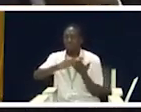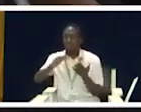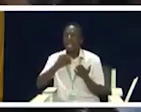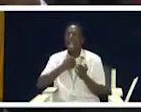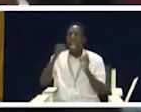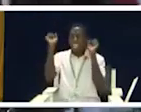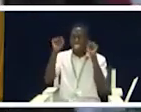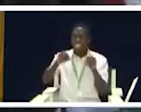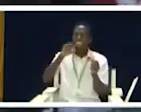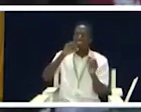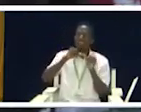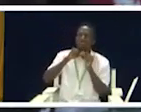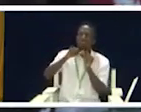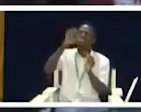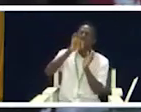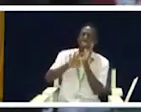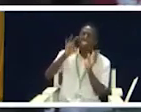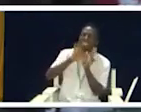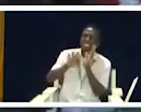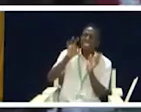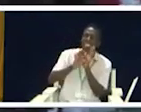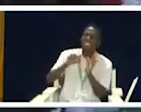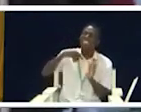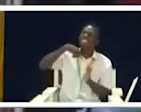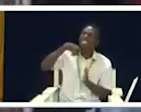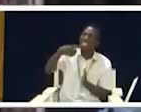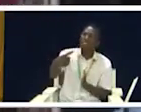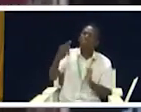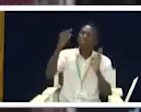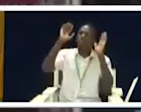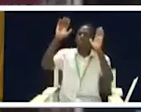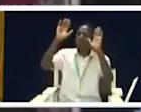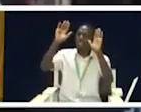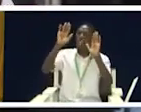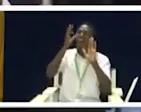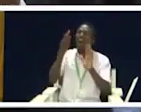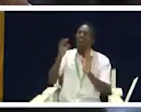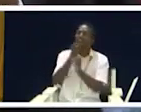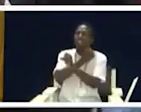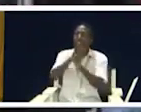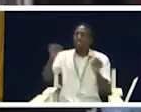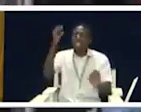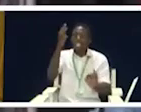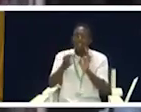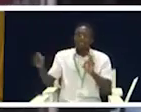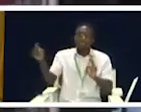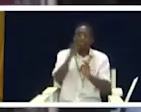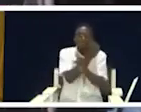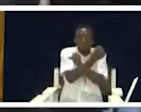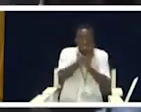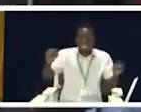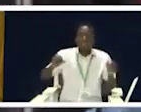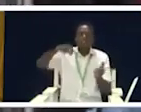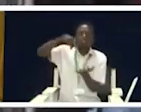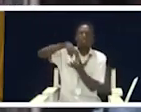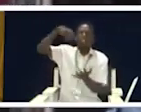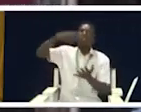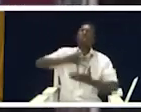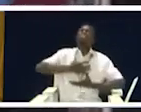keep counting and retelling the wonders of salvation. If you are saved, yeah, jump up on your feet and shout,